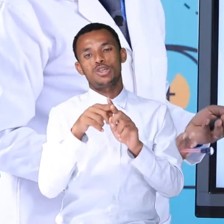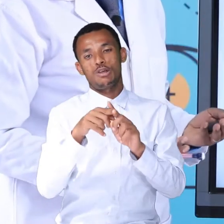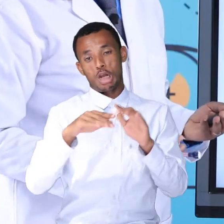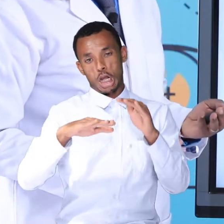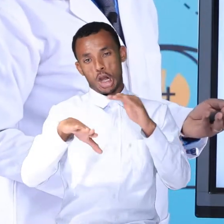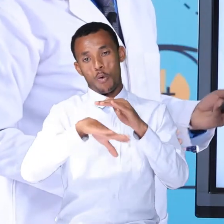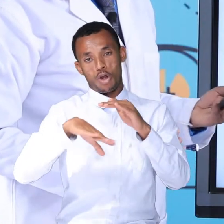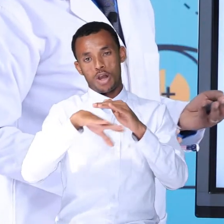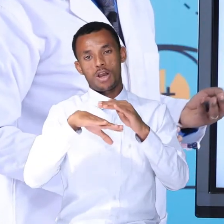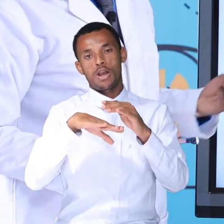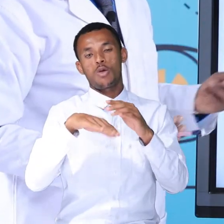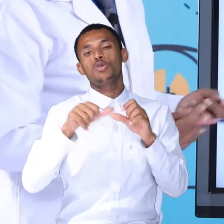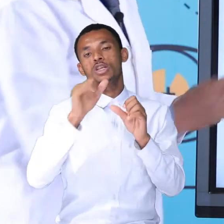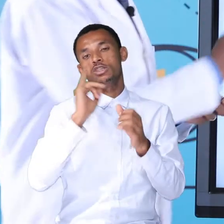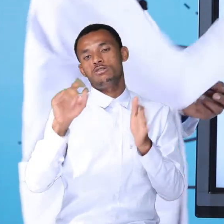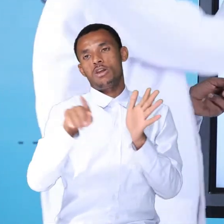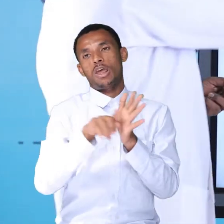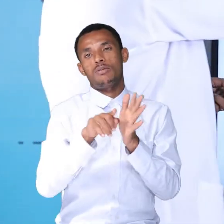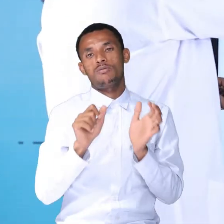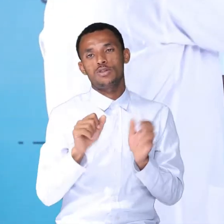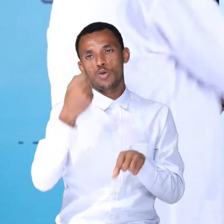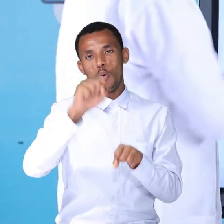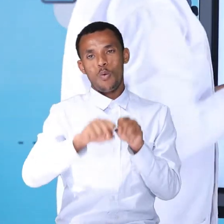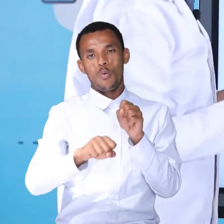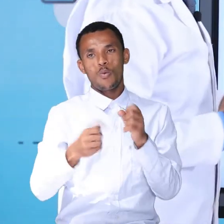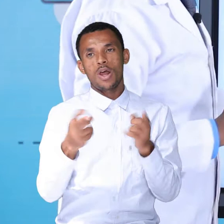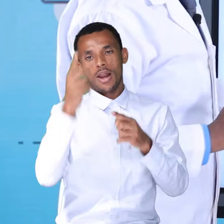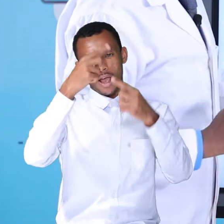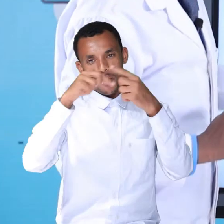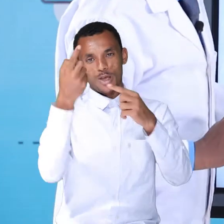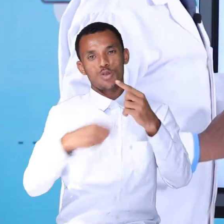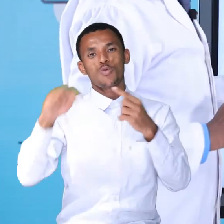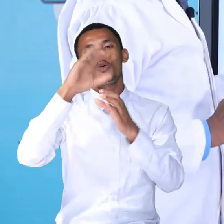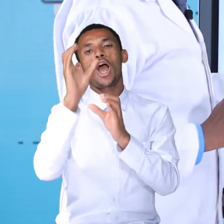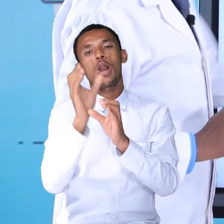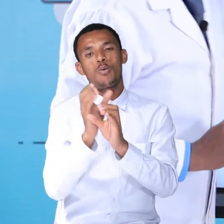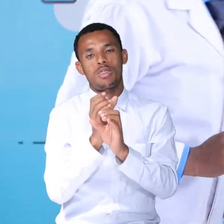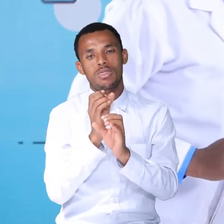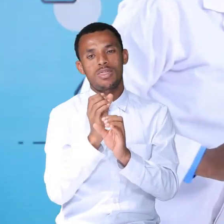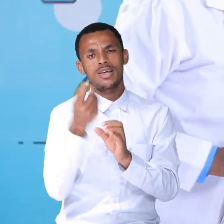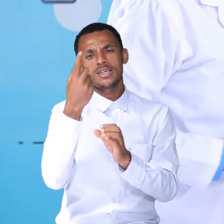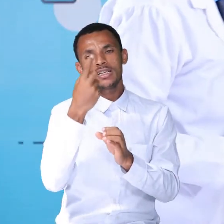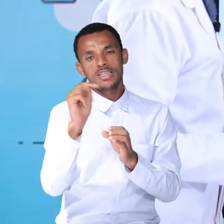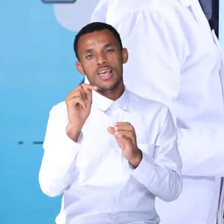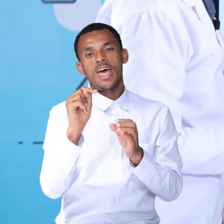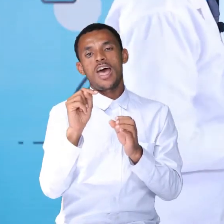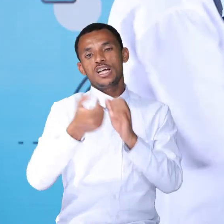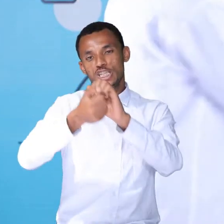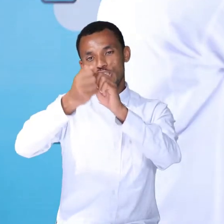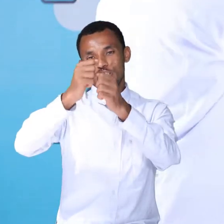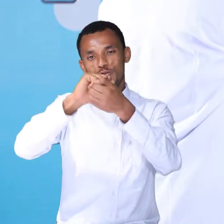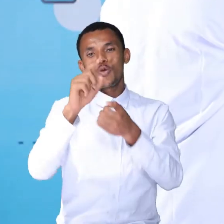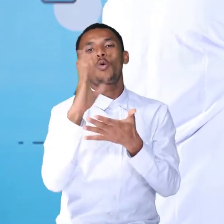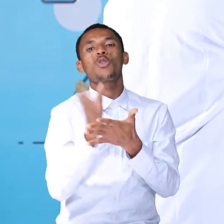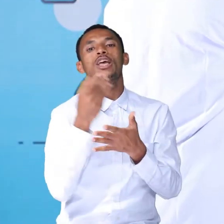go downward when the constant is negative. So when you are coming to calculate the phase shift, you have to take